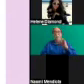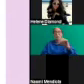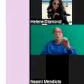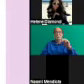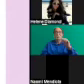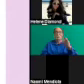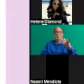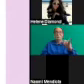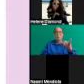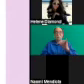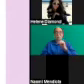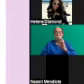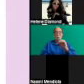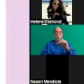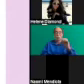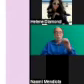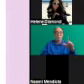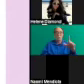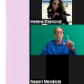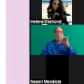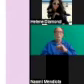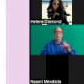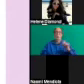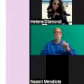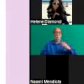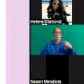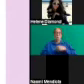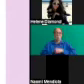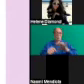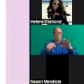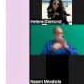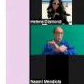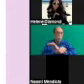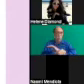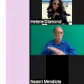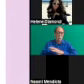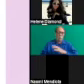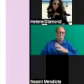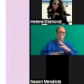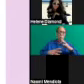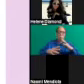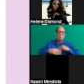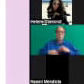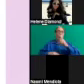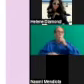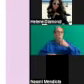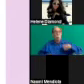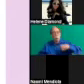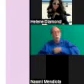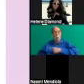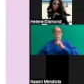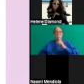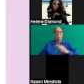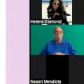model is the model where we fully embrace, we accept who we are, right? And